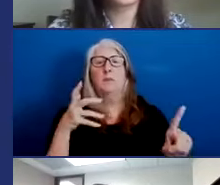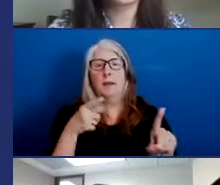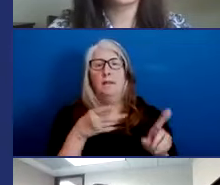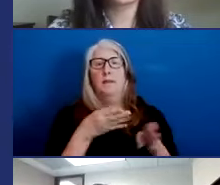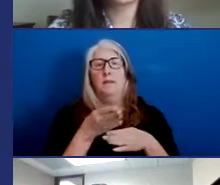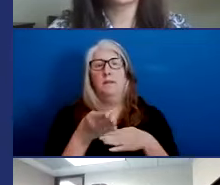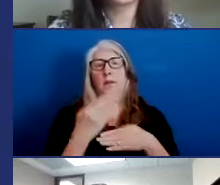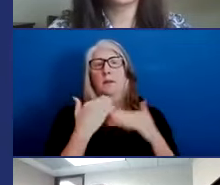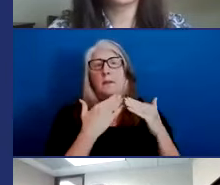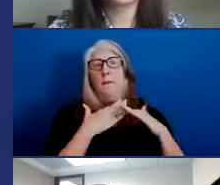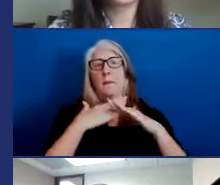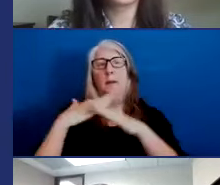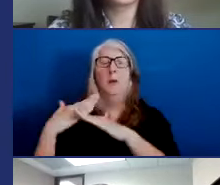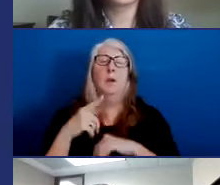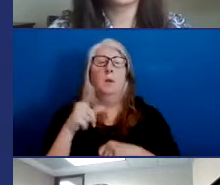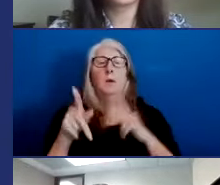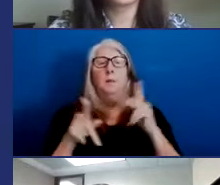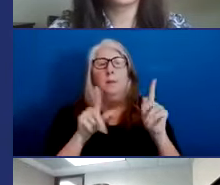to actually become